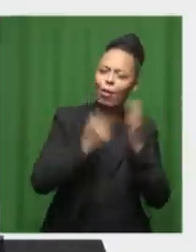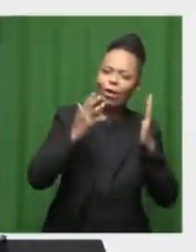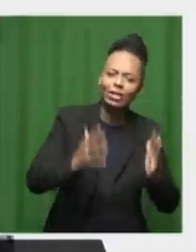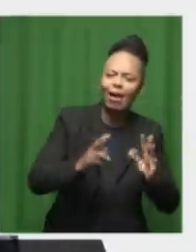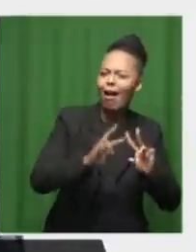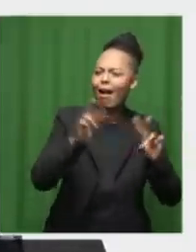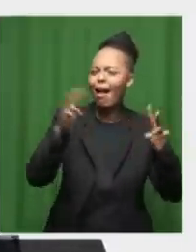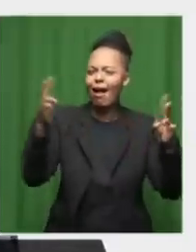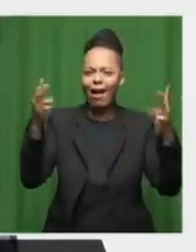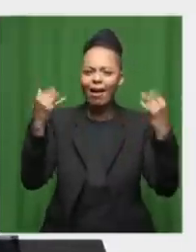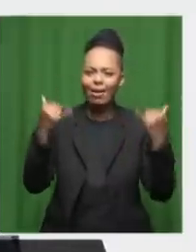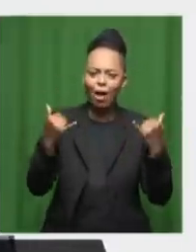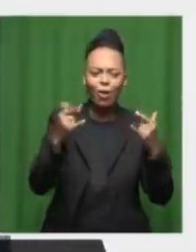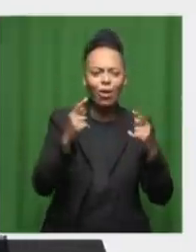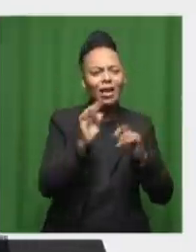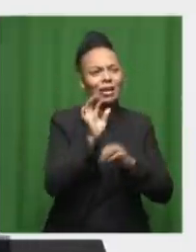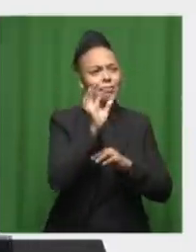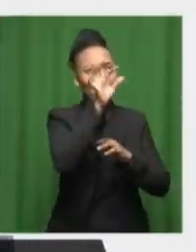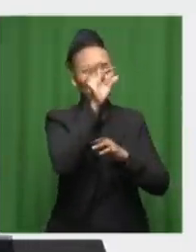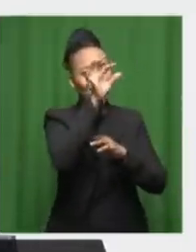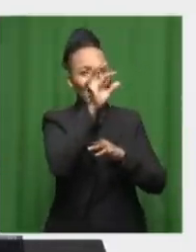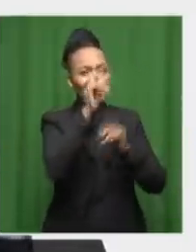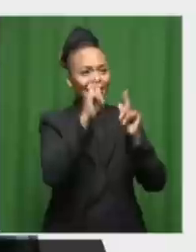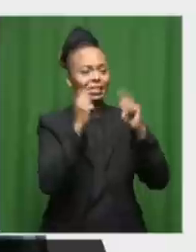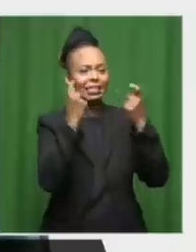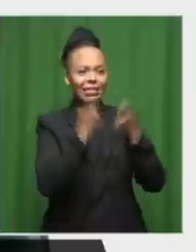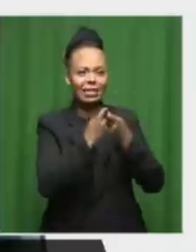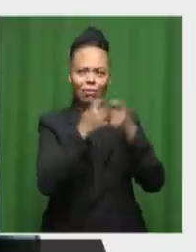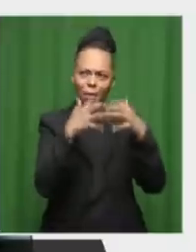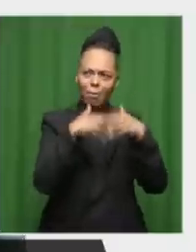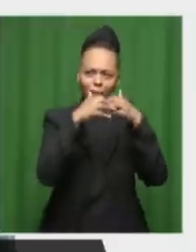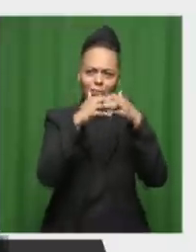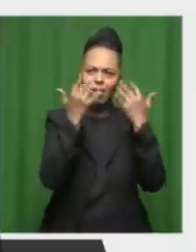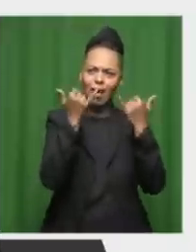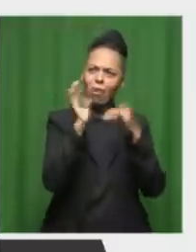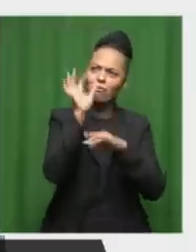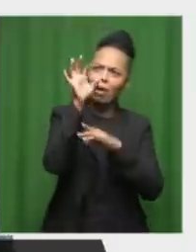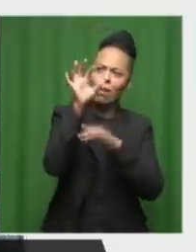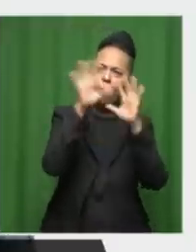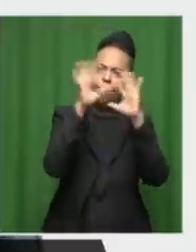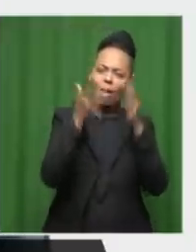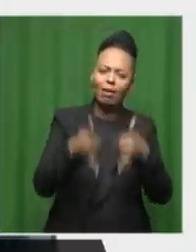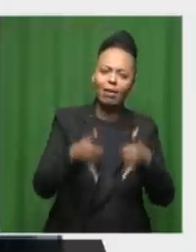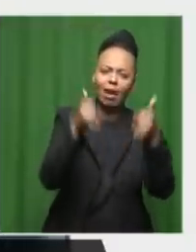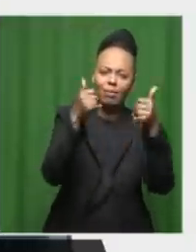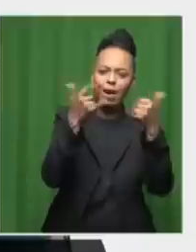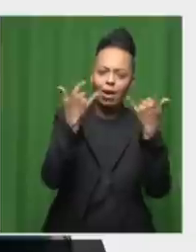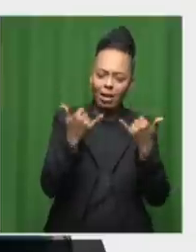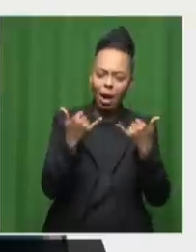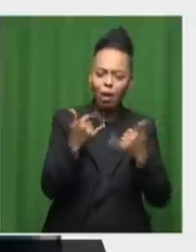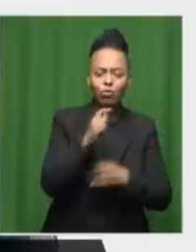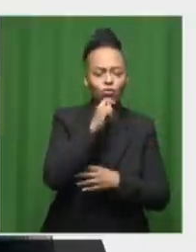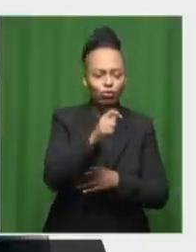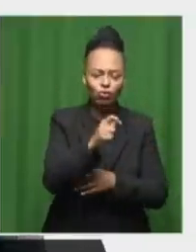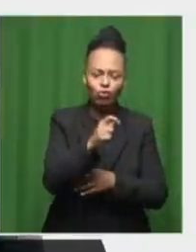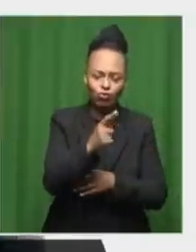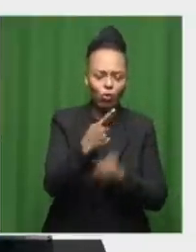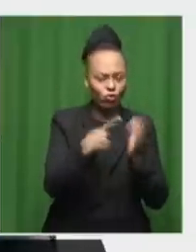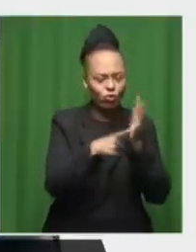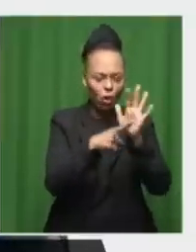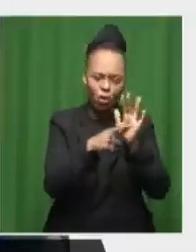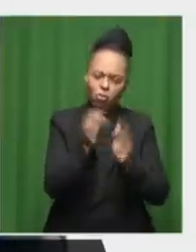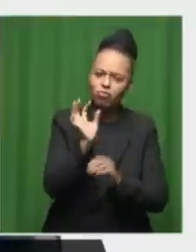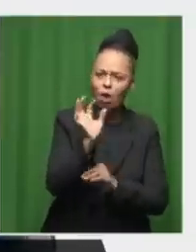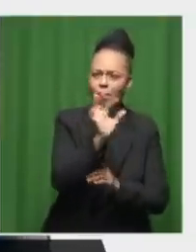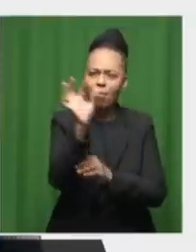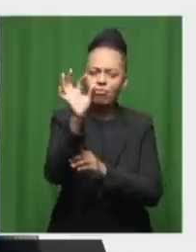know, to come up with such a fantastic World Cup. For us, you know, going into it, we really wanted to play really good netball, and I have to